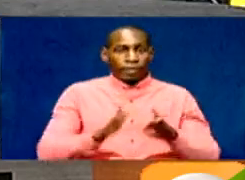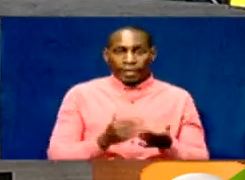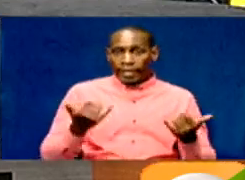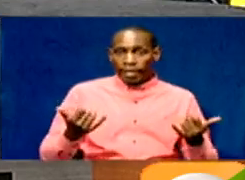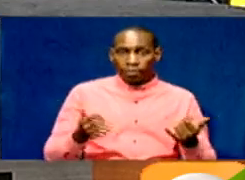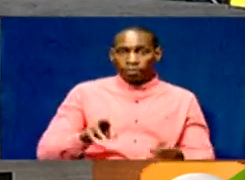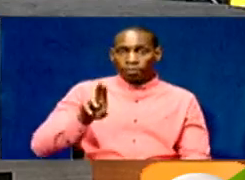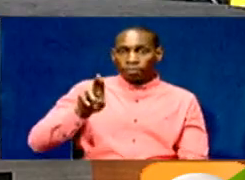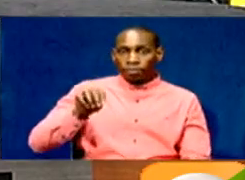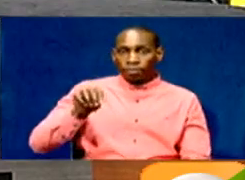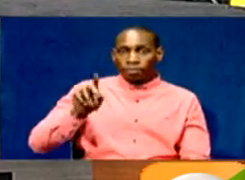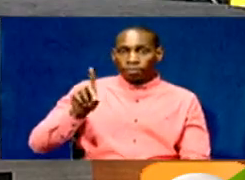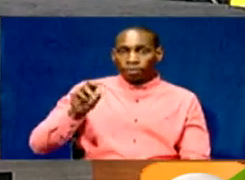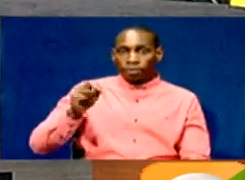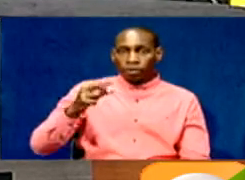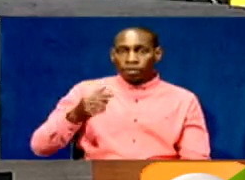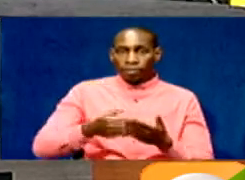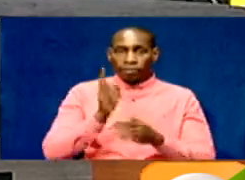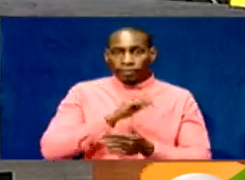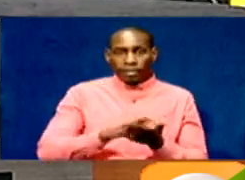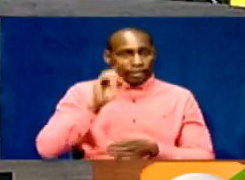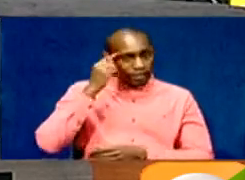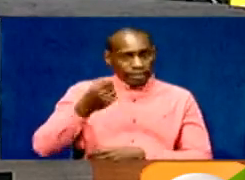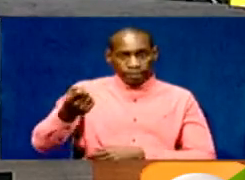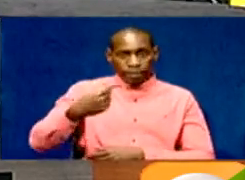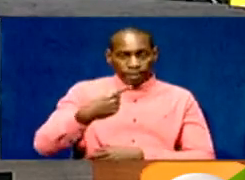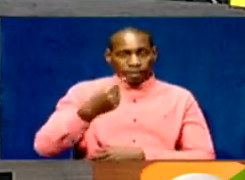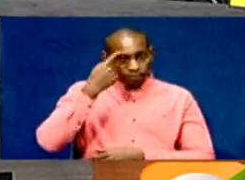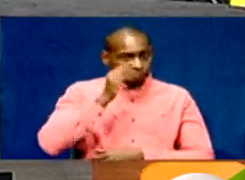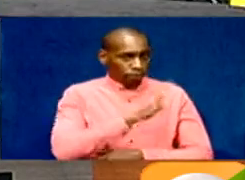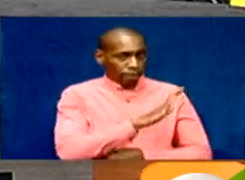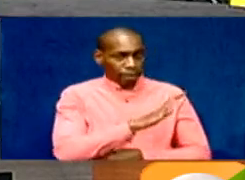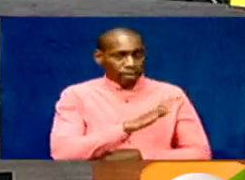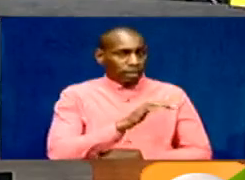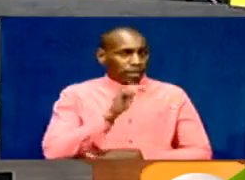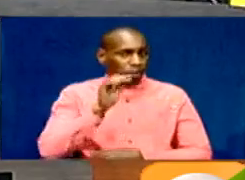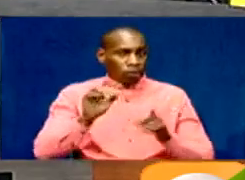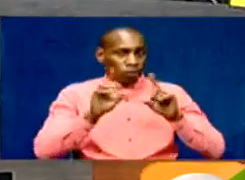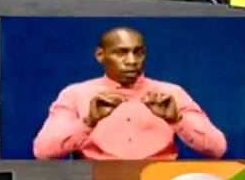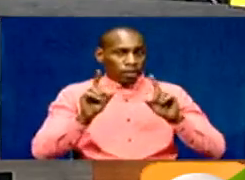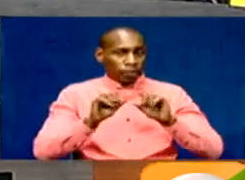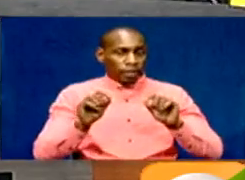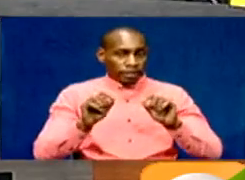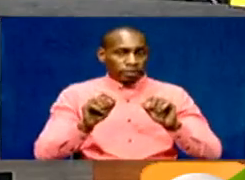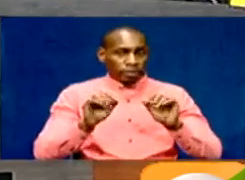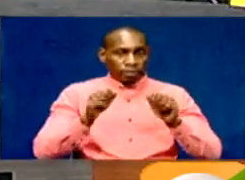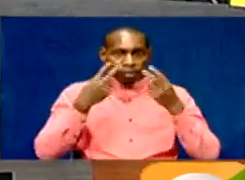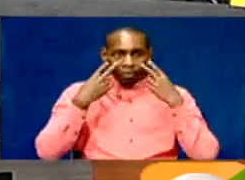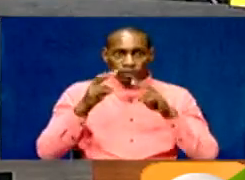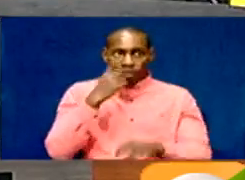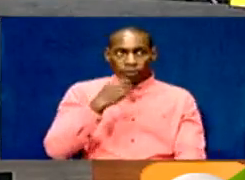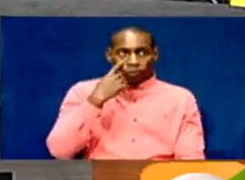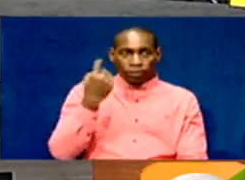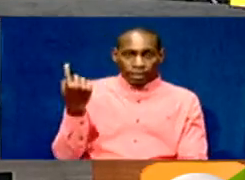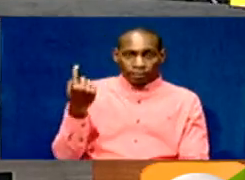So, Ndong, before we actually wrap up, I think there's a message for you. I'm hearing from a gallery. Can we see who that